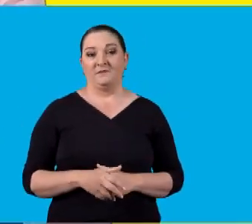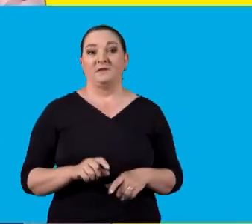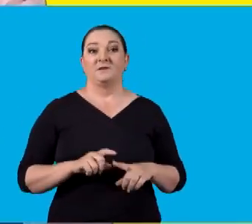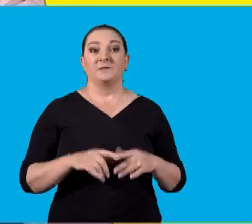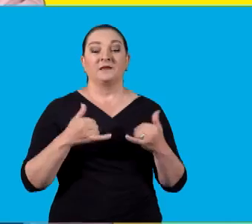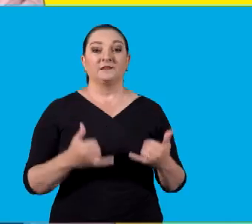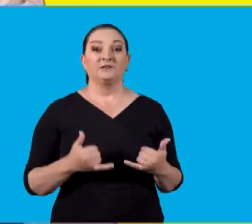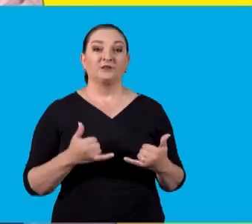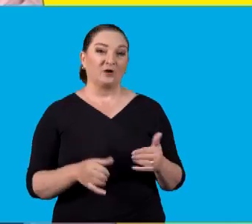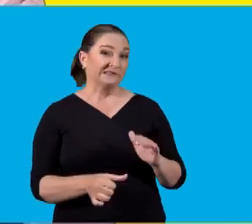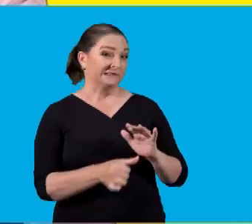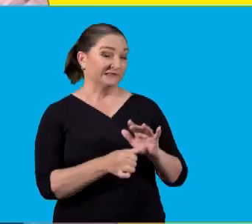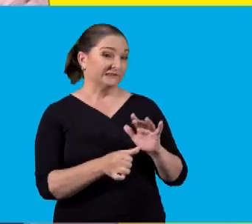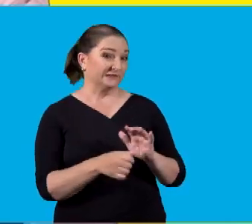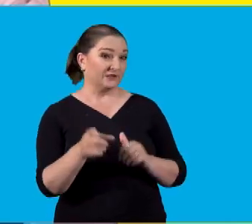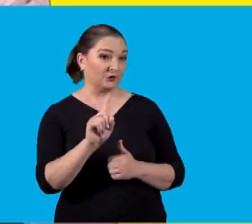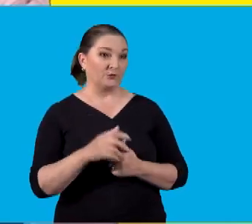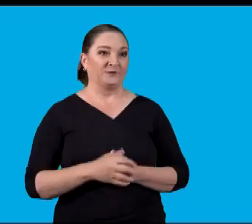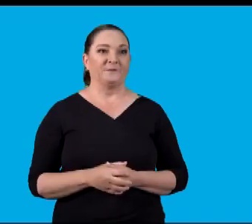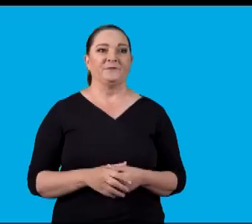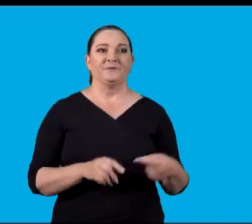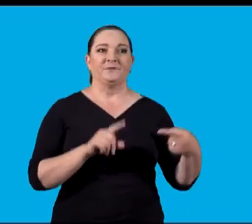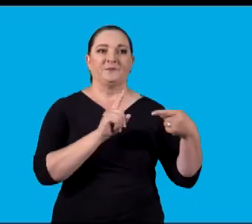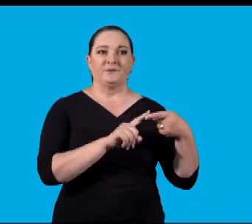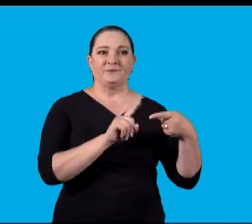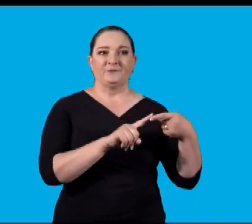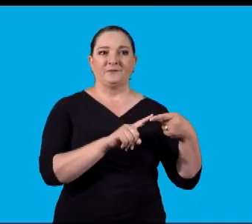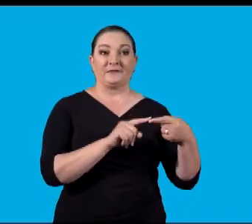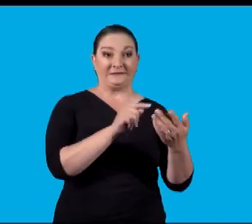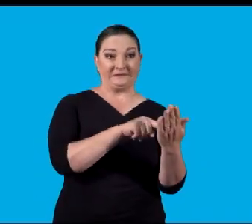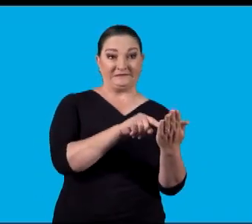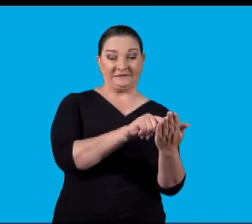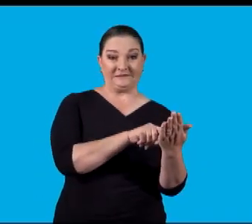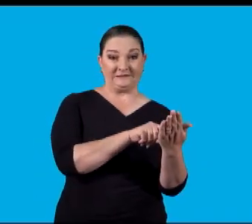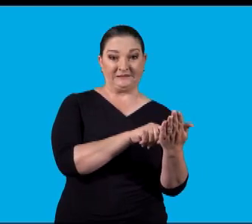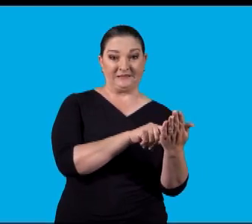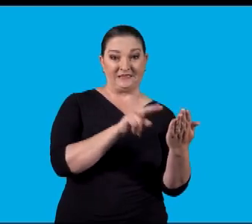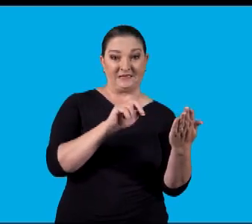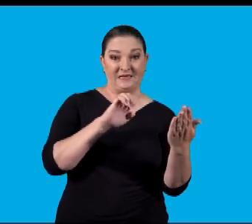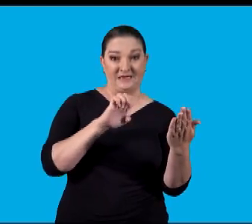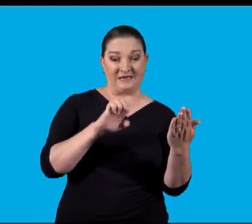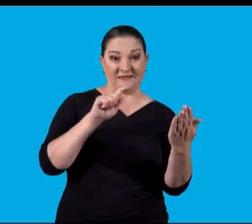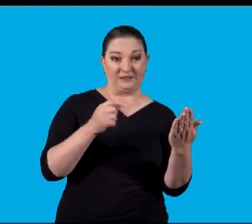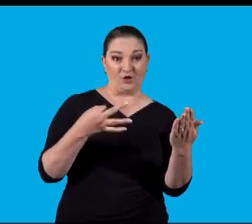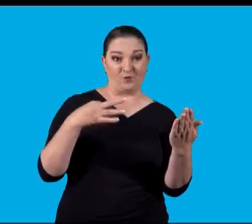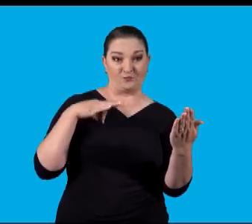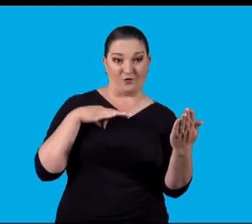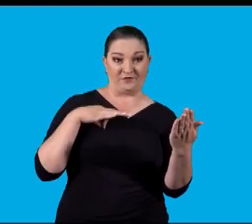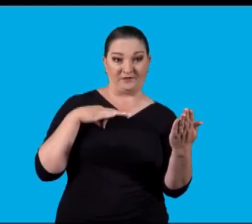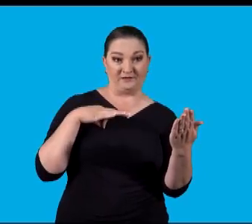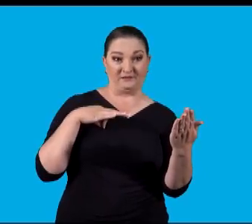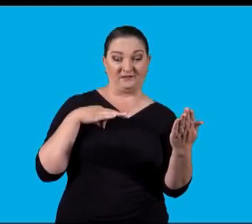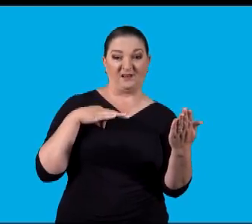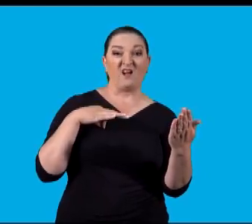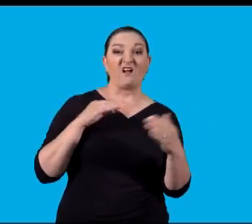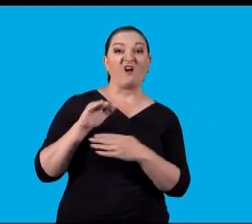key theory aspects that you need to know. That after calculating of net profit after tax, some of the